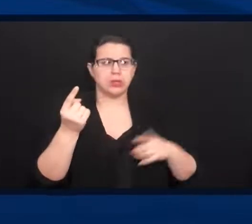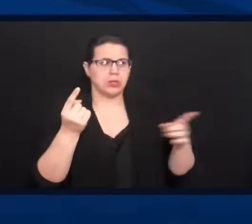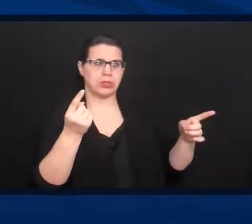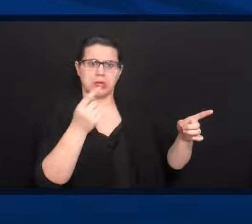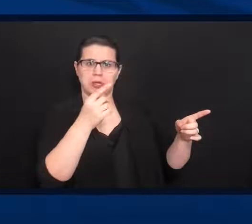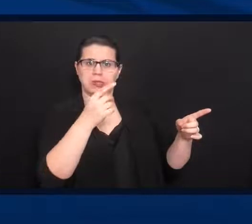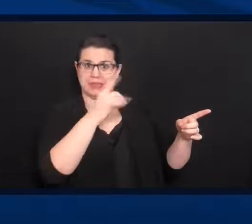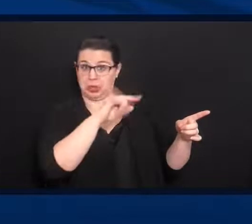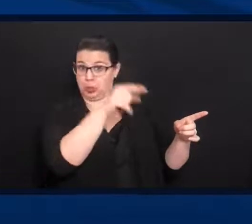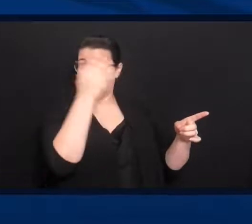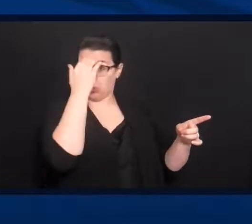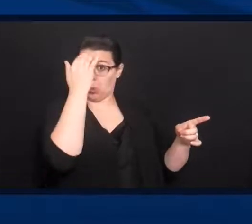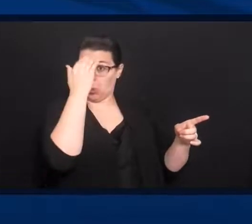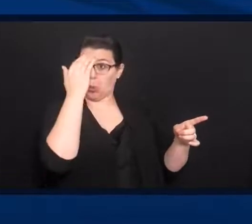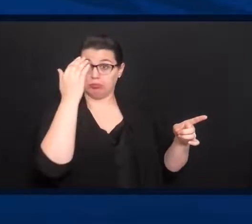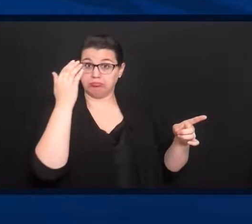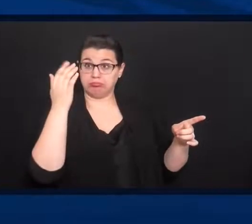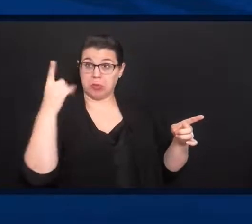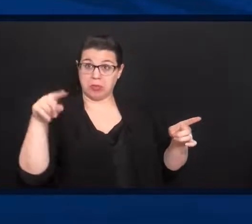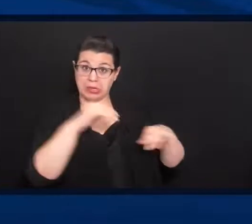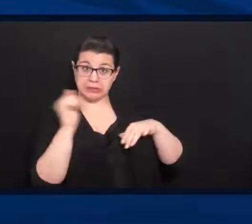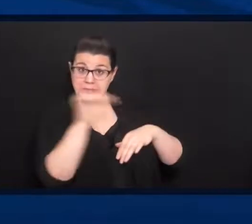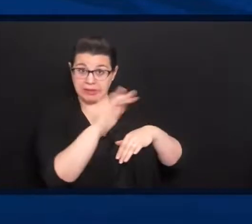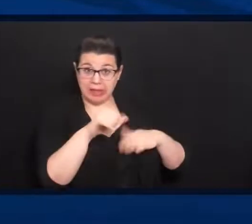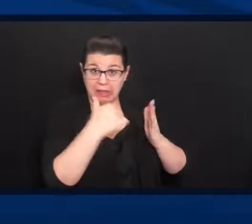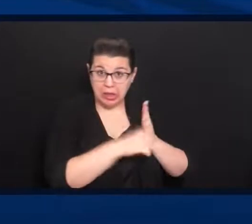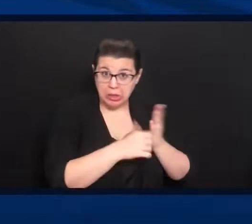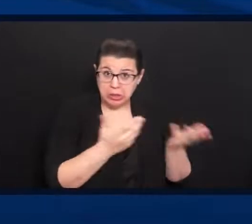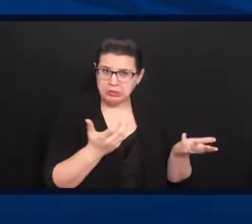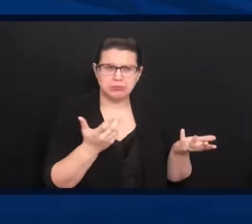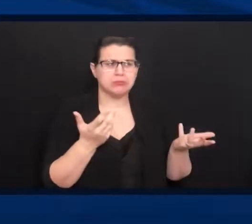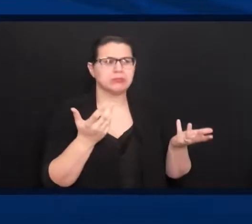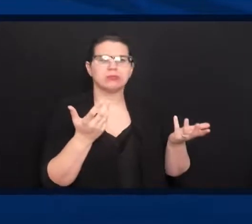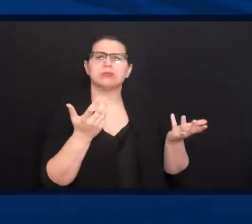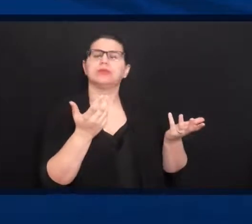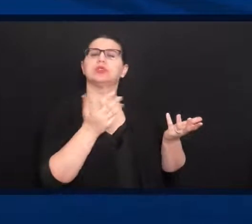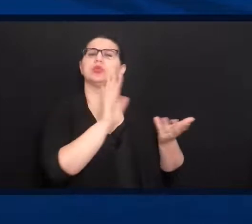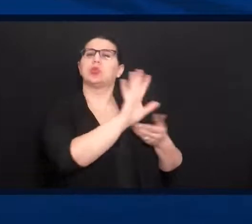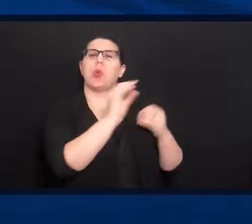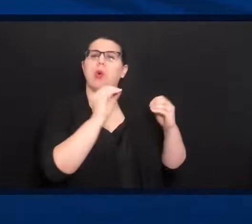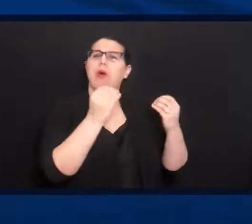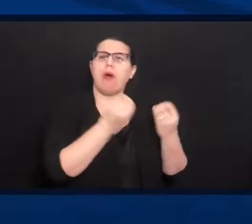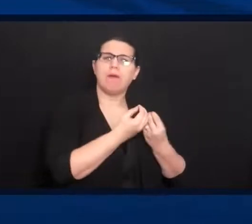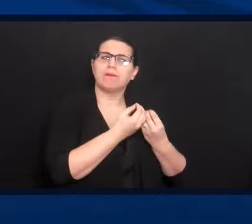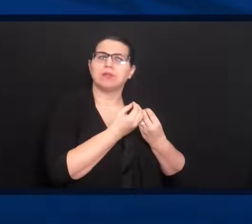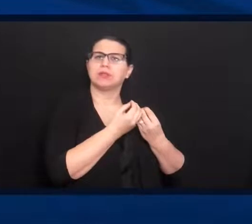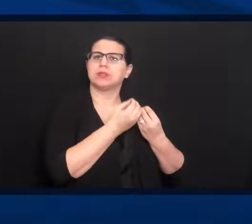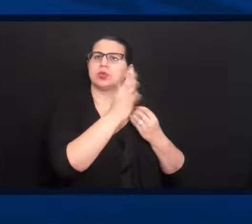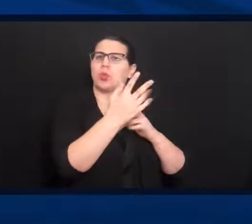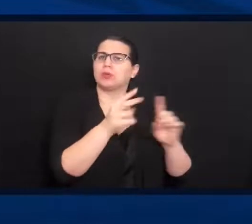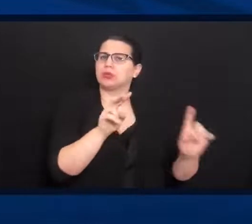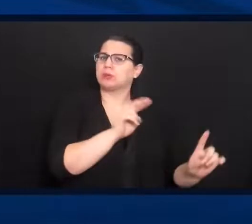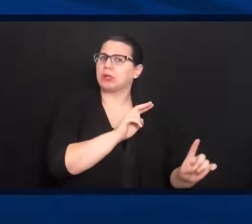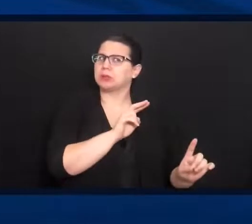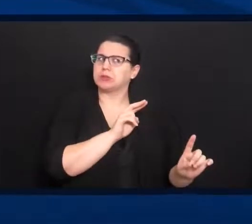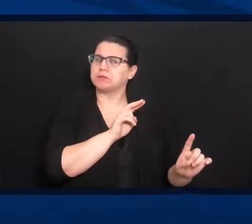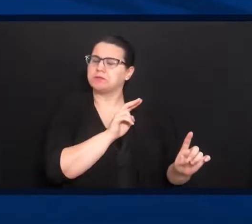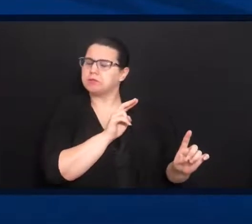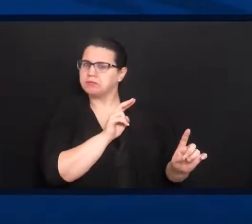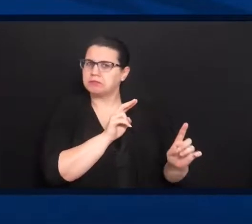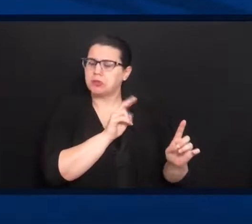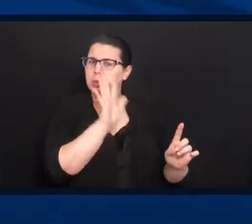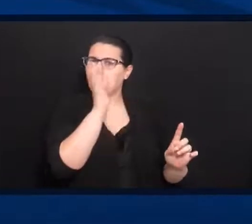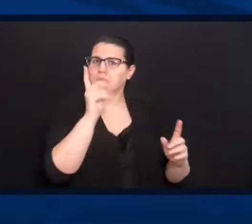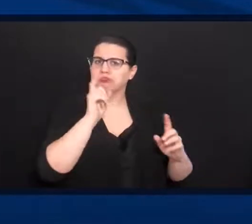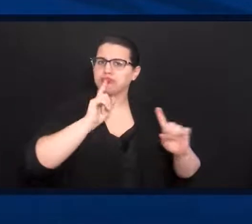letter was coming? How did it all work from your office and your perspective? Were you shocked when the letter showed up, or